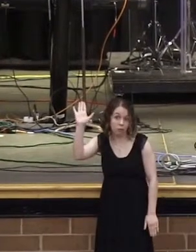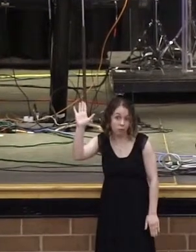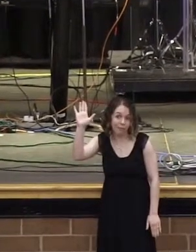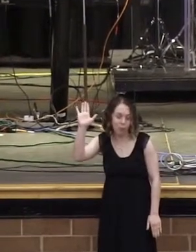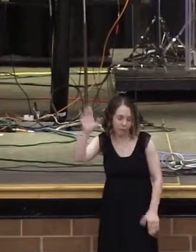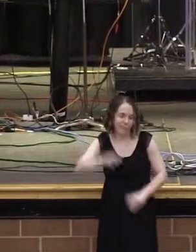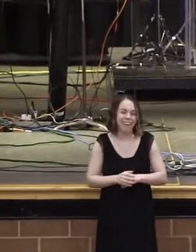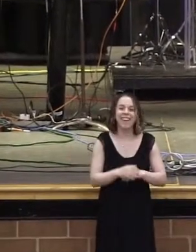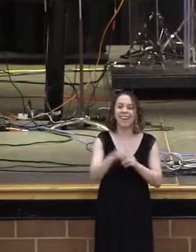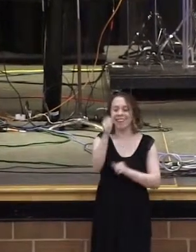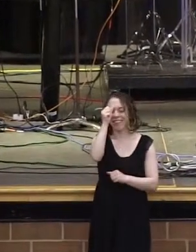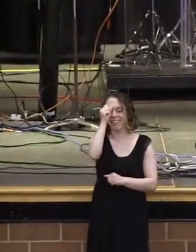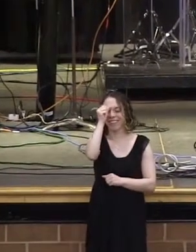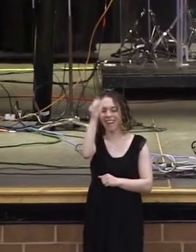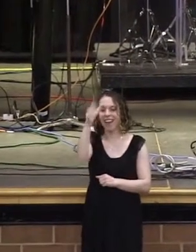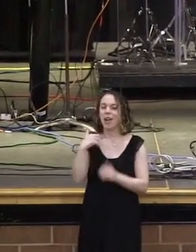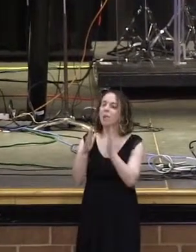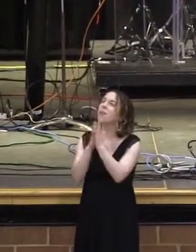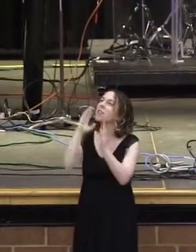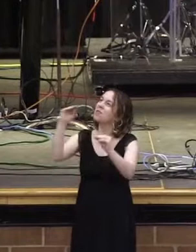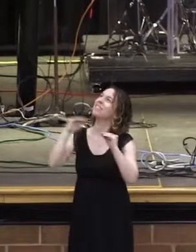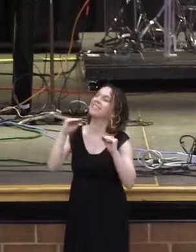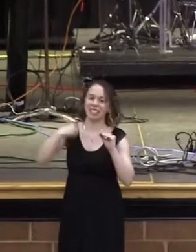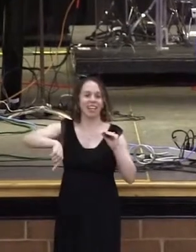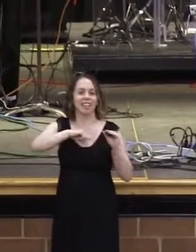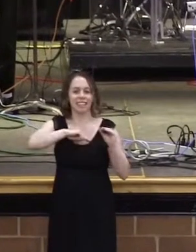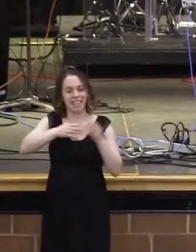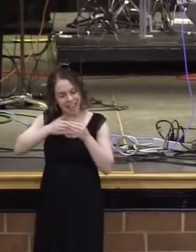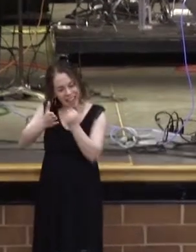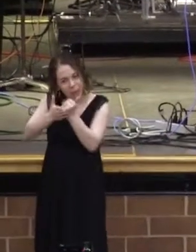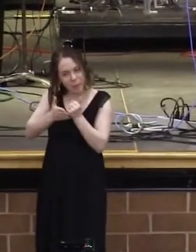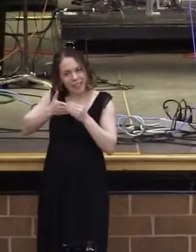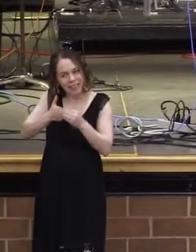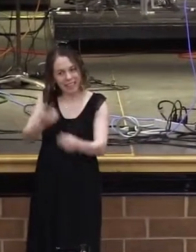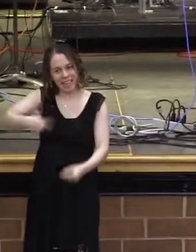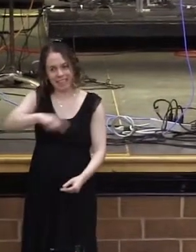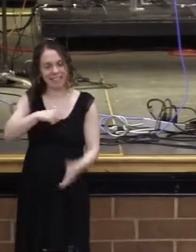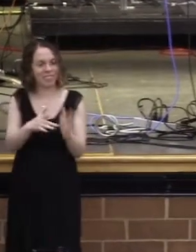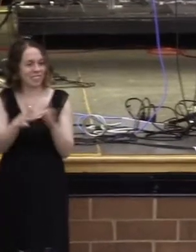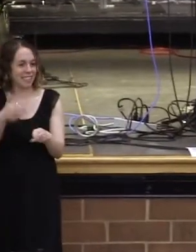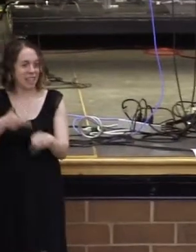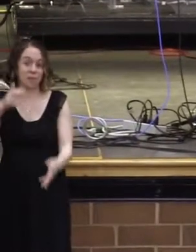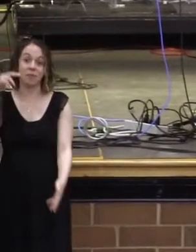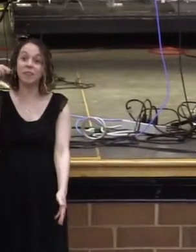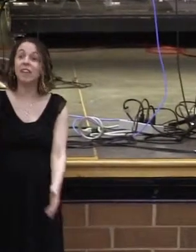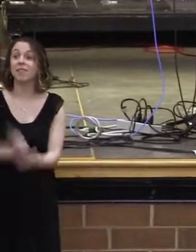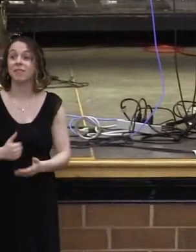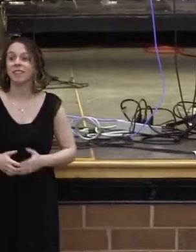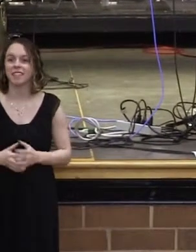we look into your word that you would teach us and guide us and lead us in Jesus